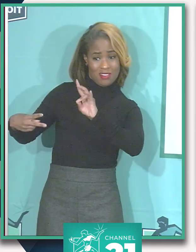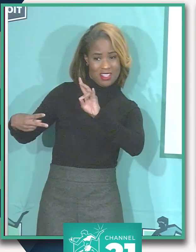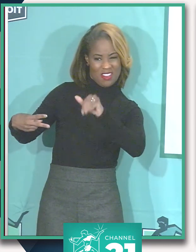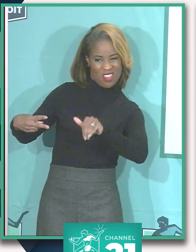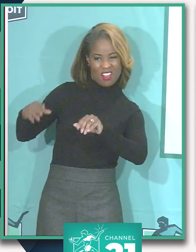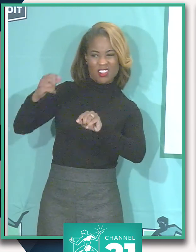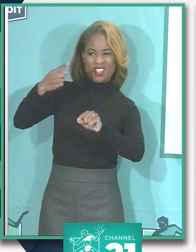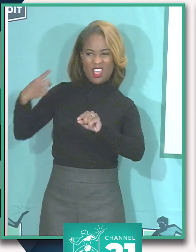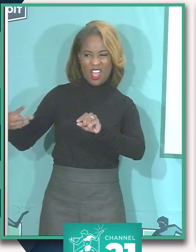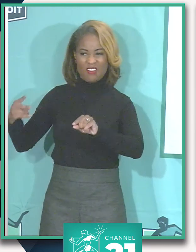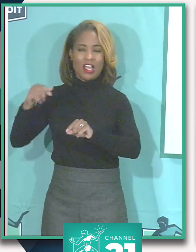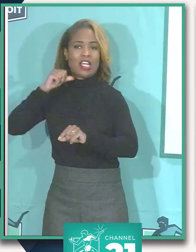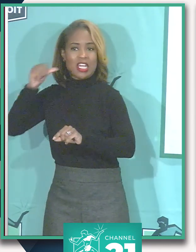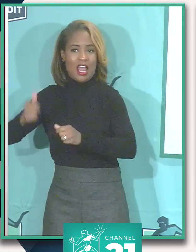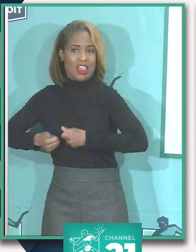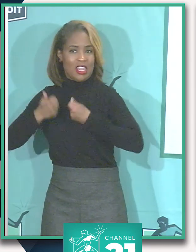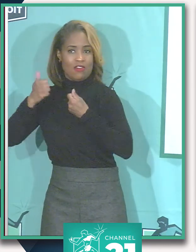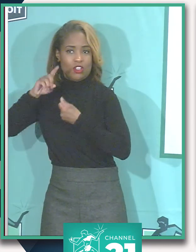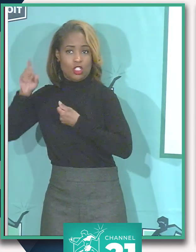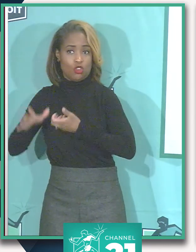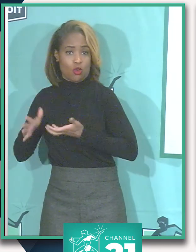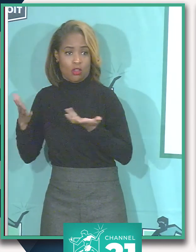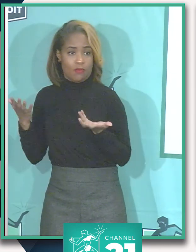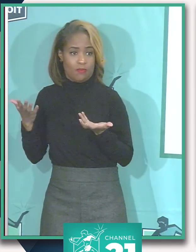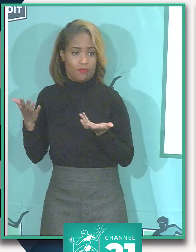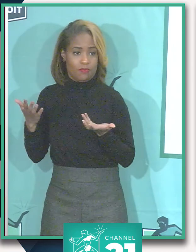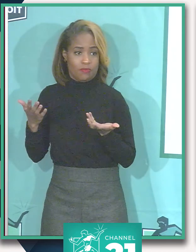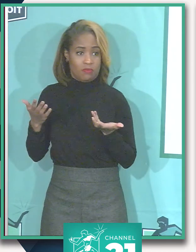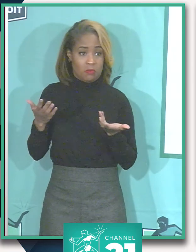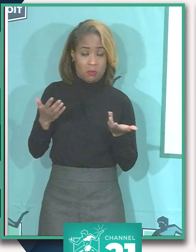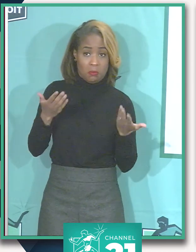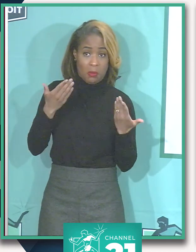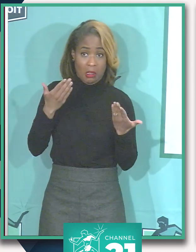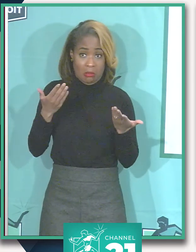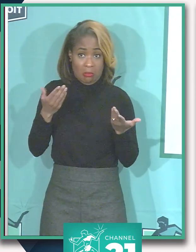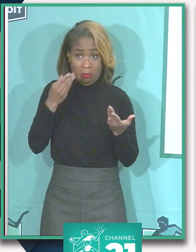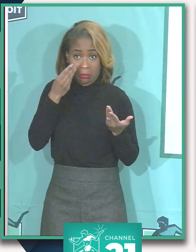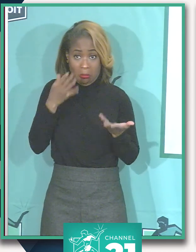non-Detroiters. I don't have any hesitation about that. They're taking care of our children.